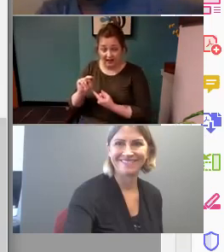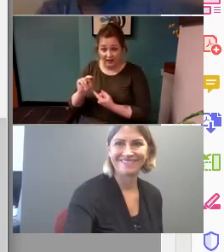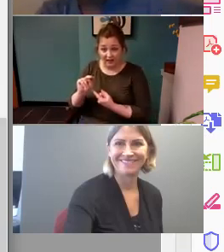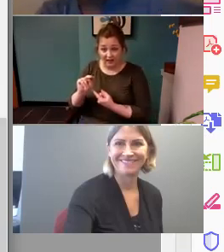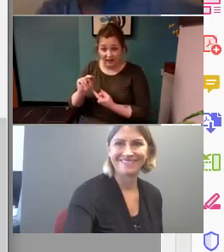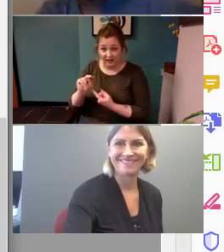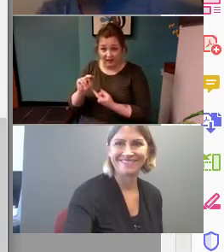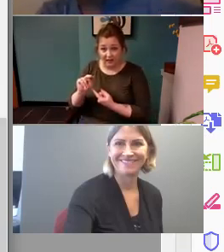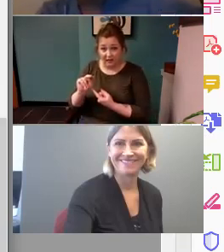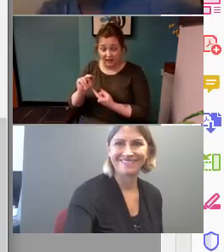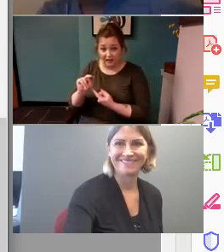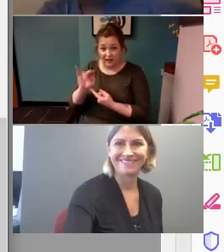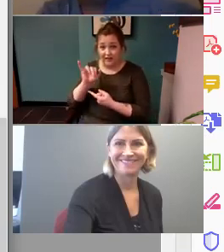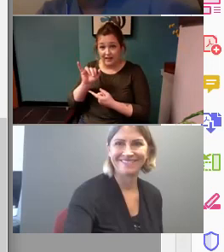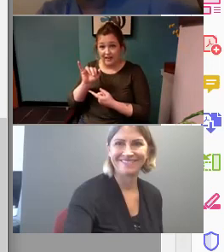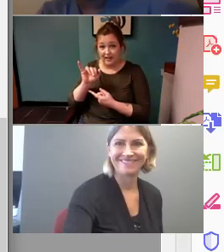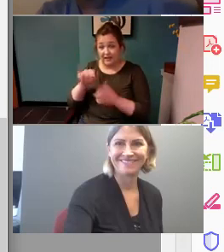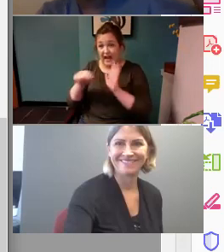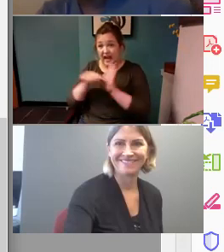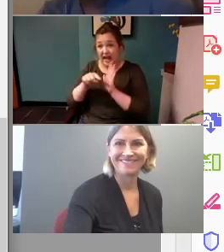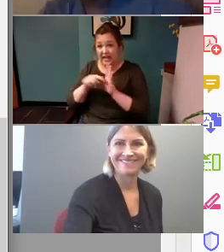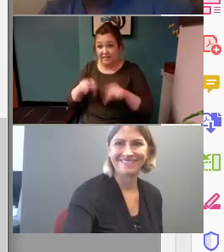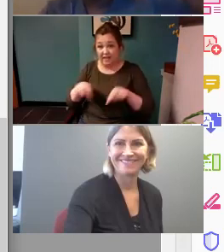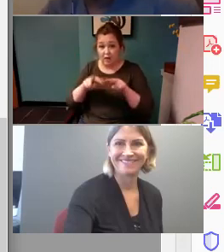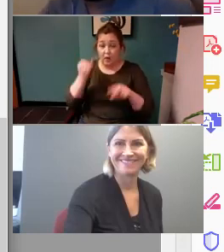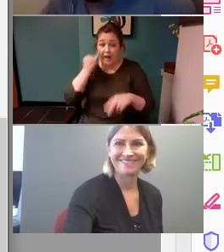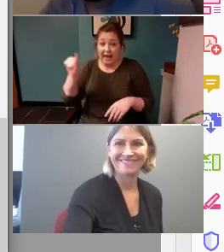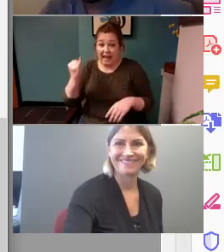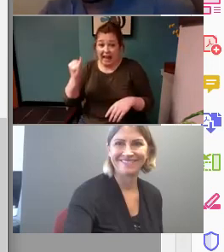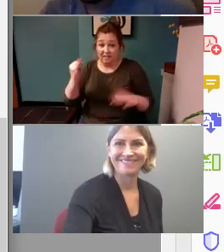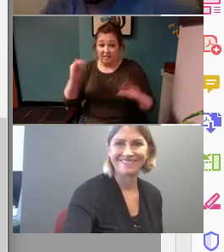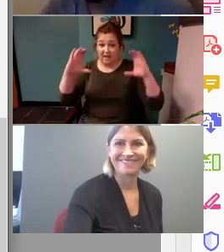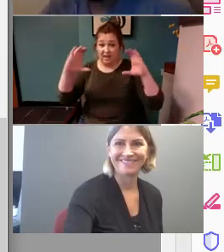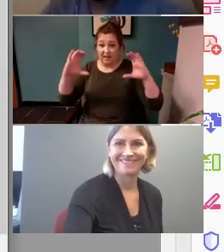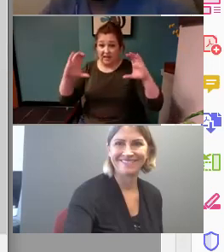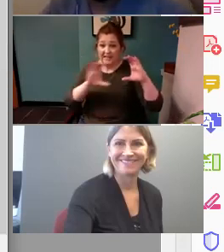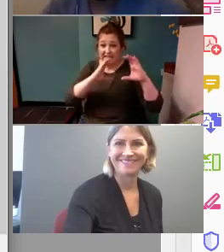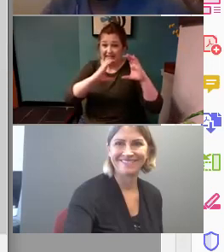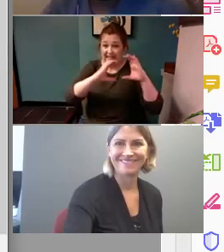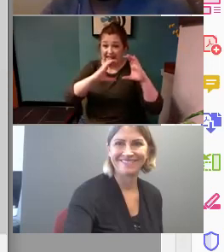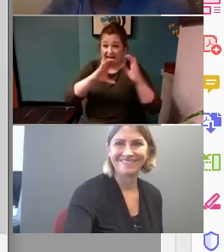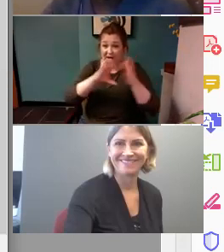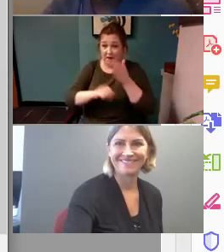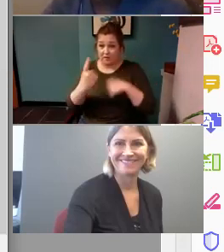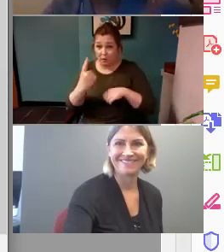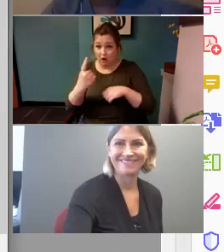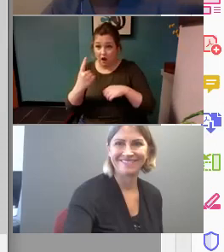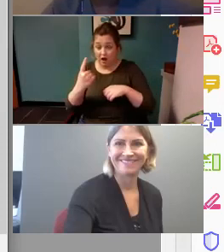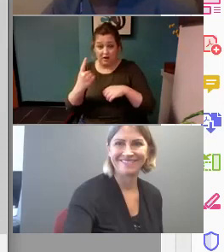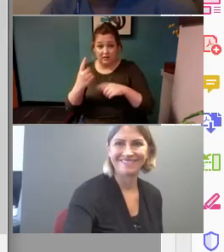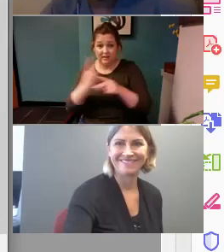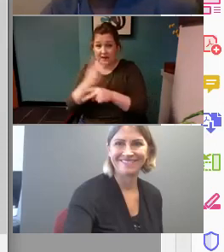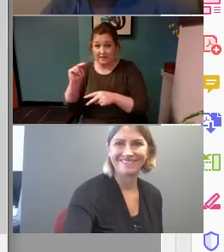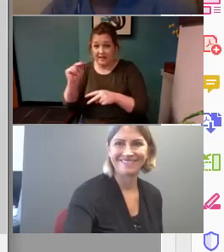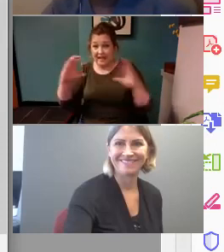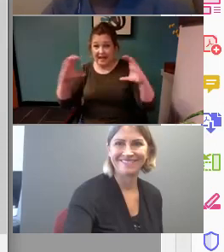this thing. So if c minus 1 times n is negative, it does not work, right? N log n does not work. So our c minus 1